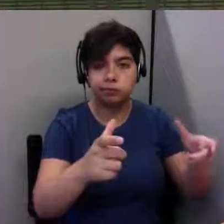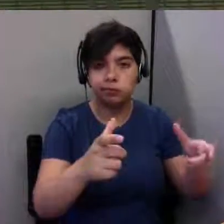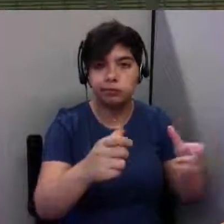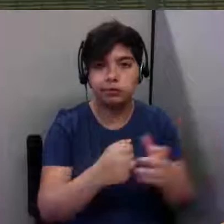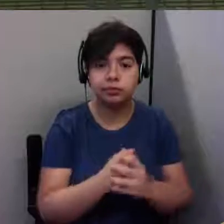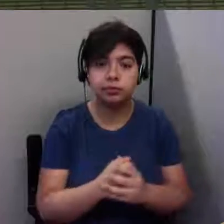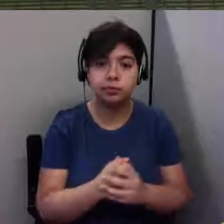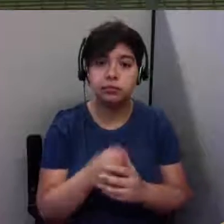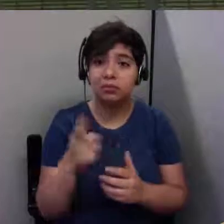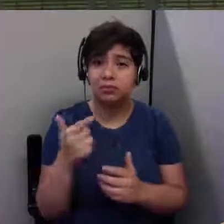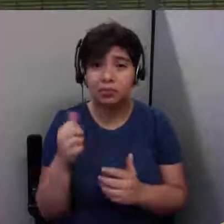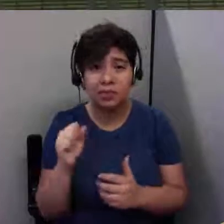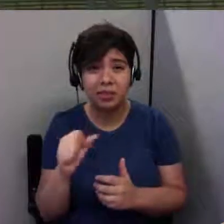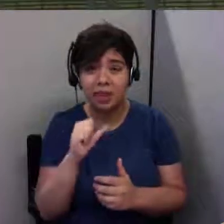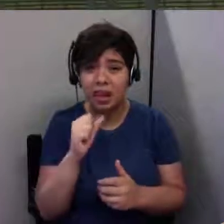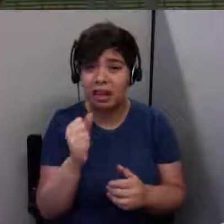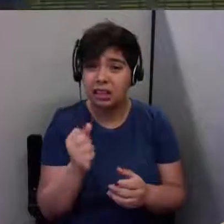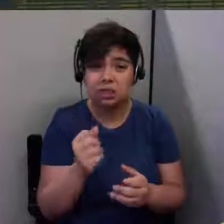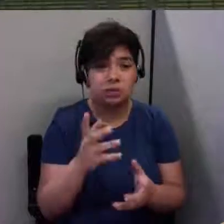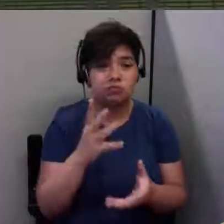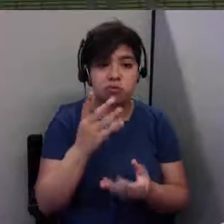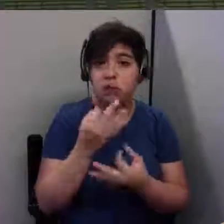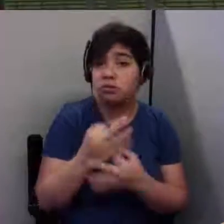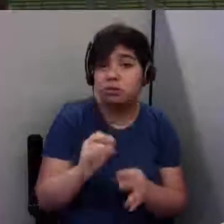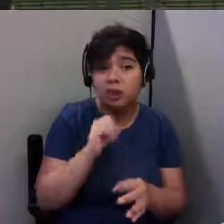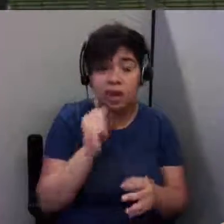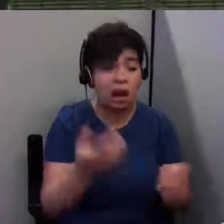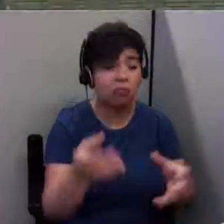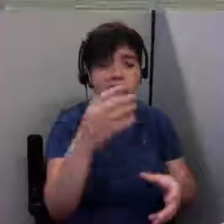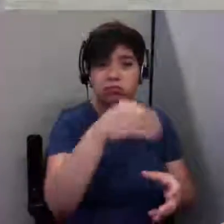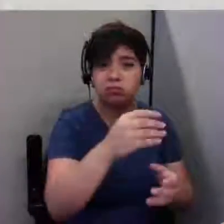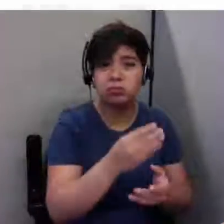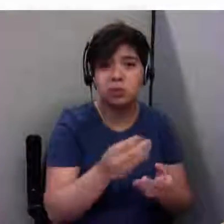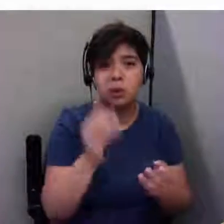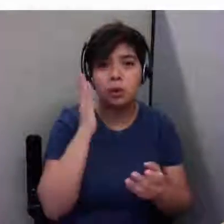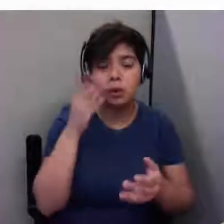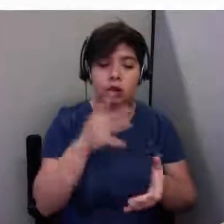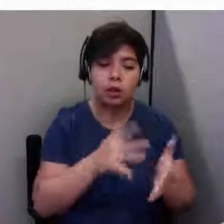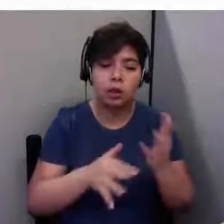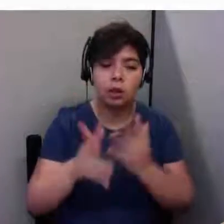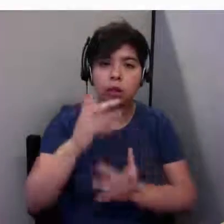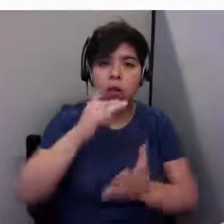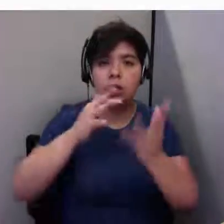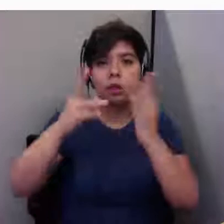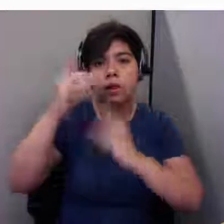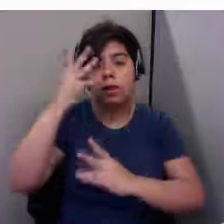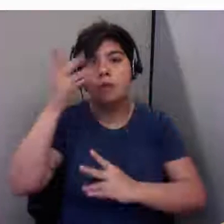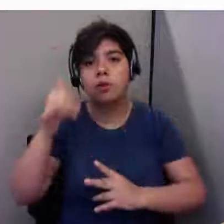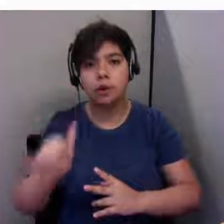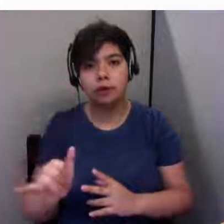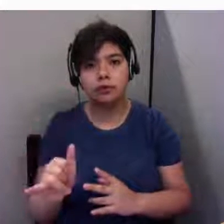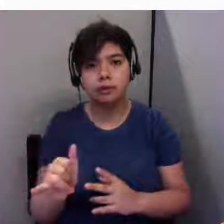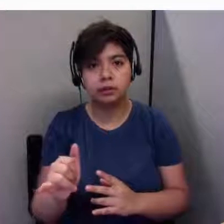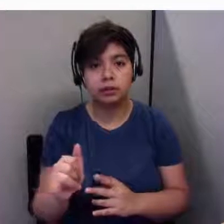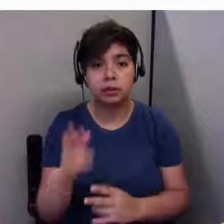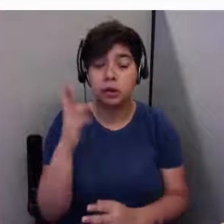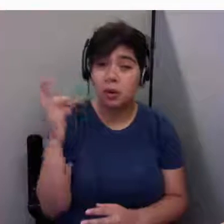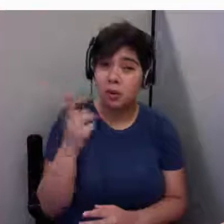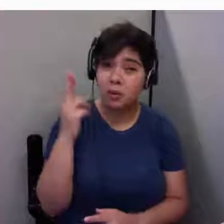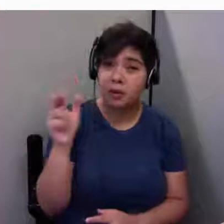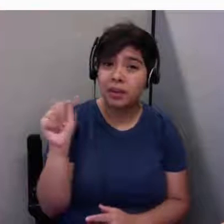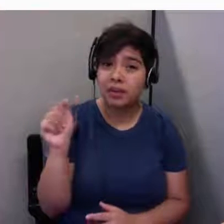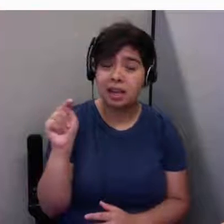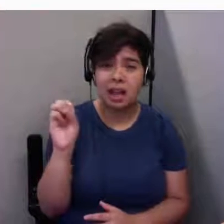If a gas is not in a container, it will keep spreading out indefinitely. This is because the atoms in a gas